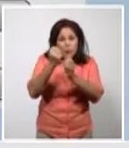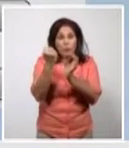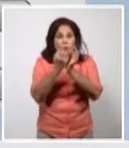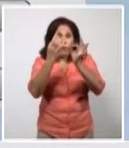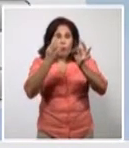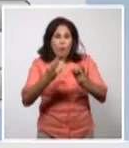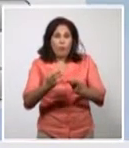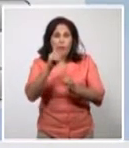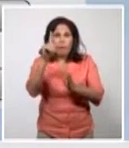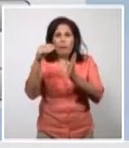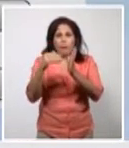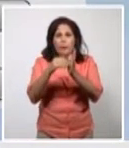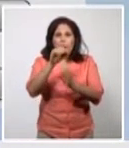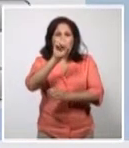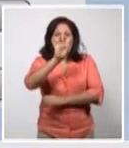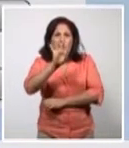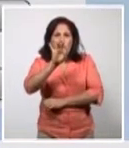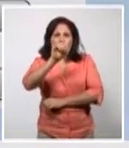and